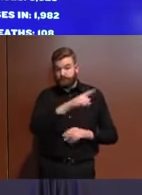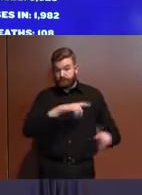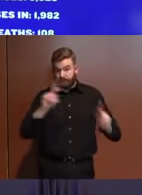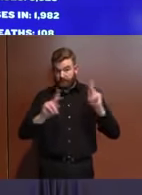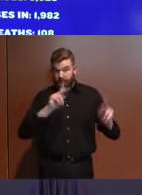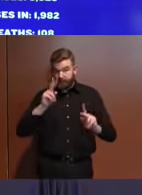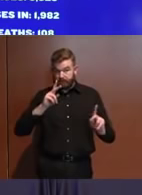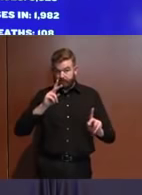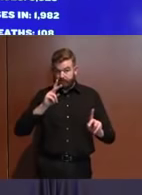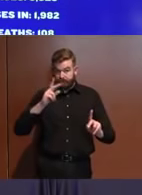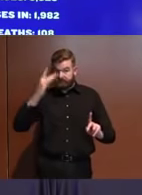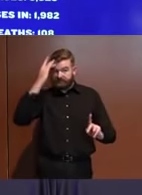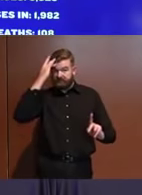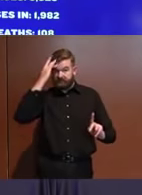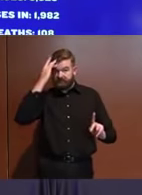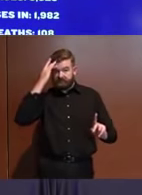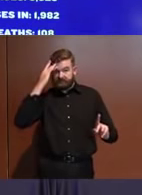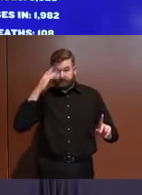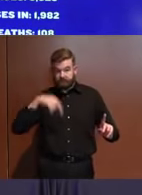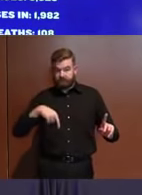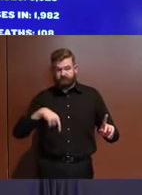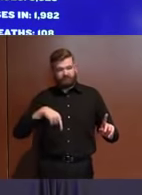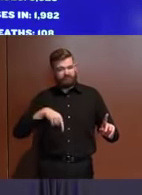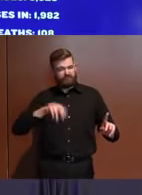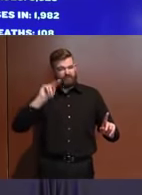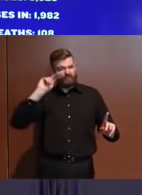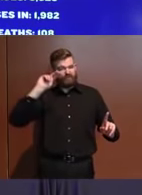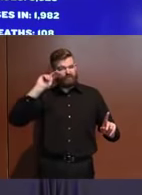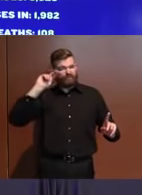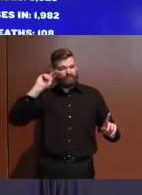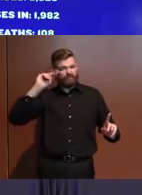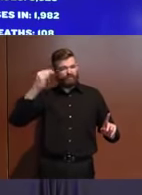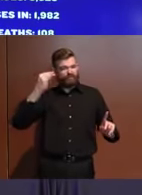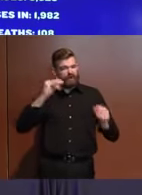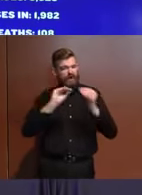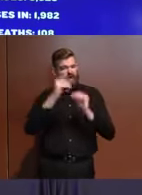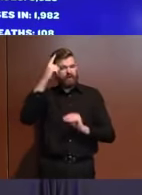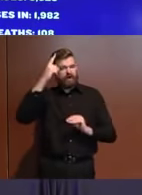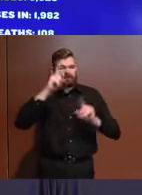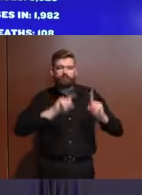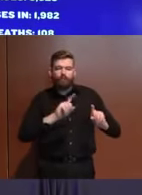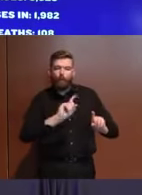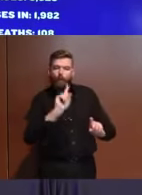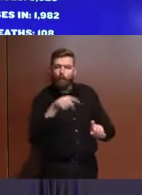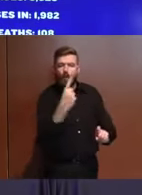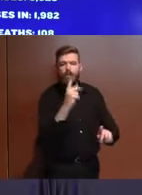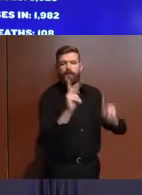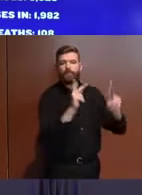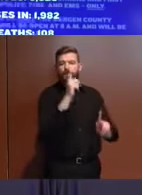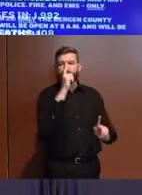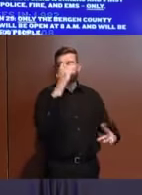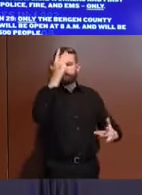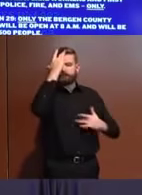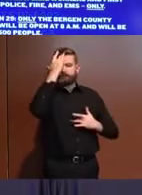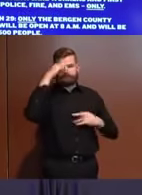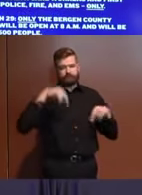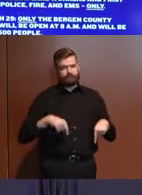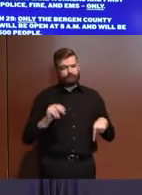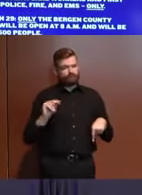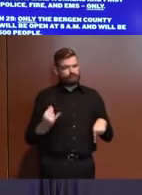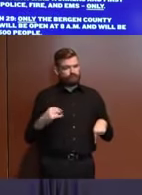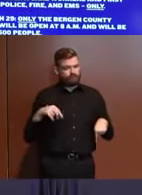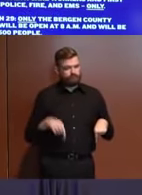world. And while I am on the issue of testing, I want to remind everybody that tomorrow, and Pat will correct the record